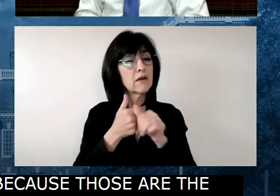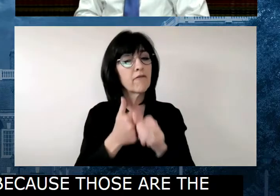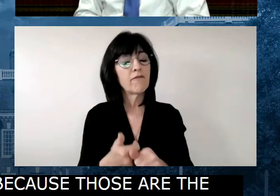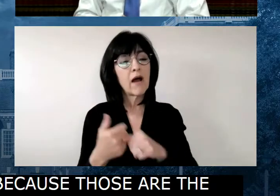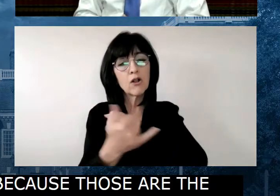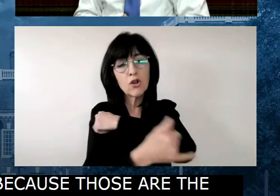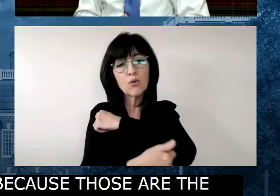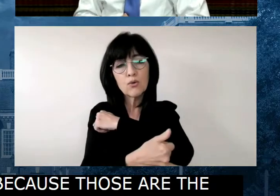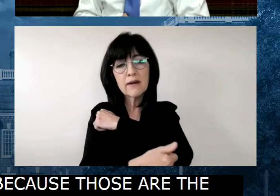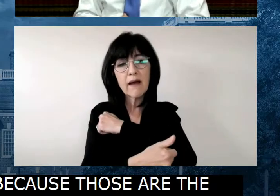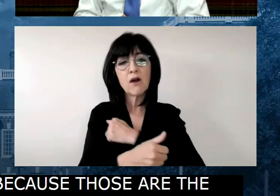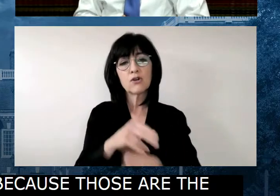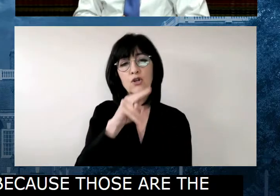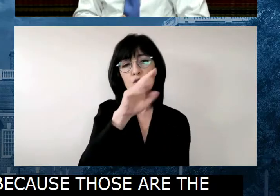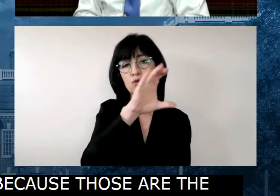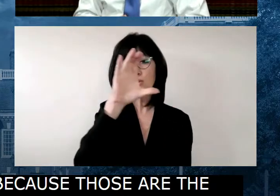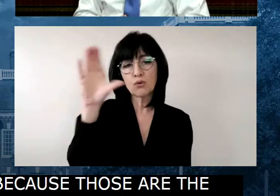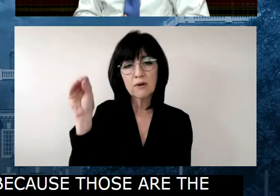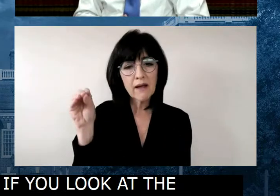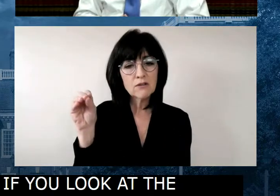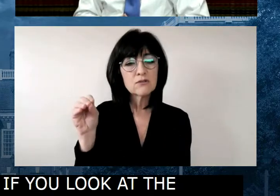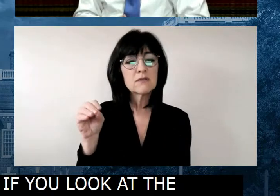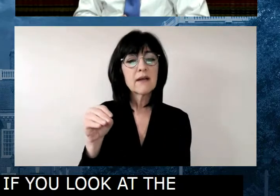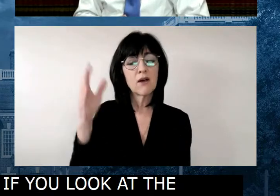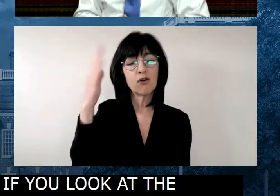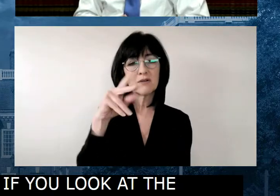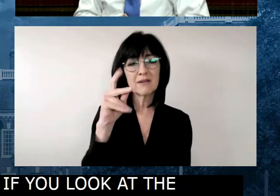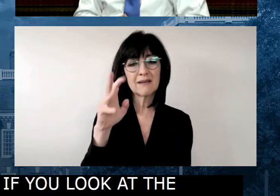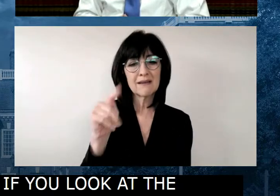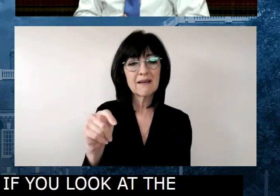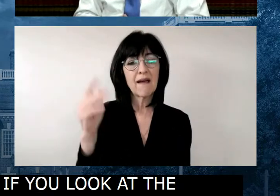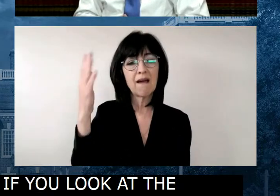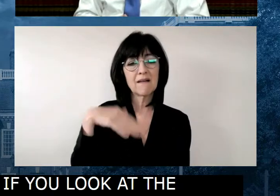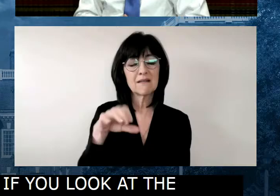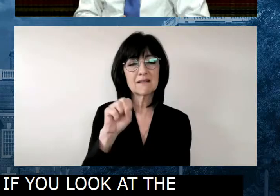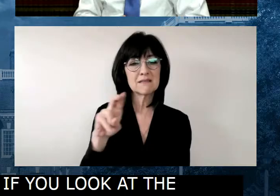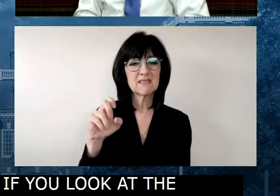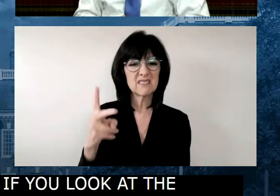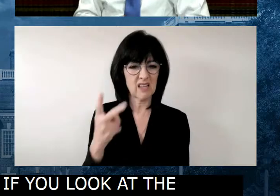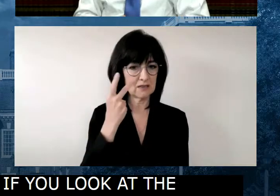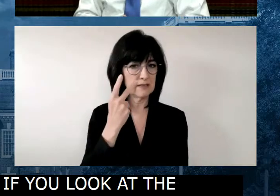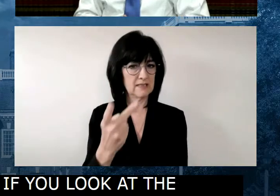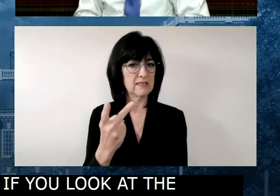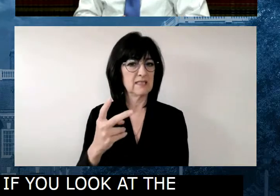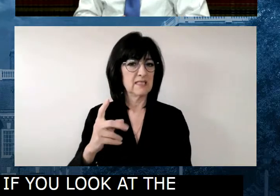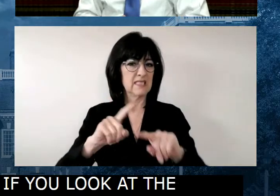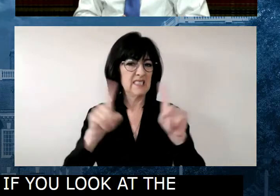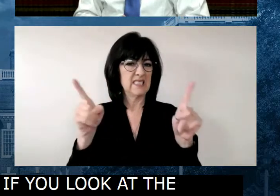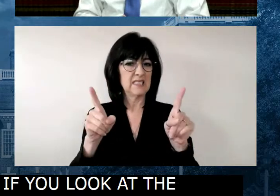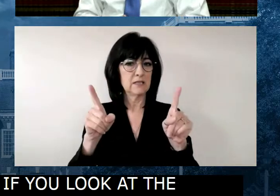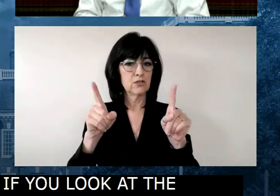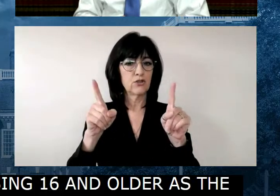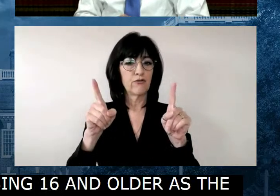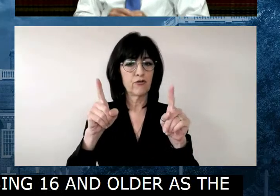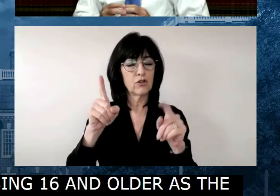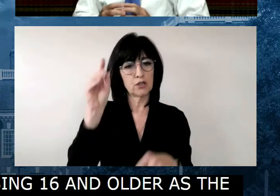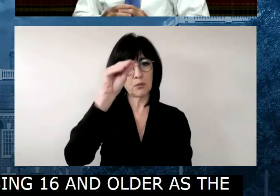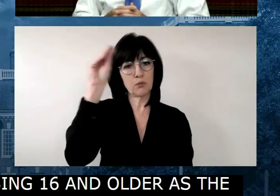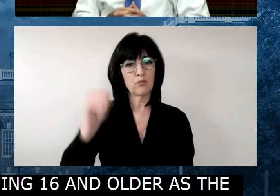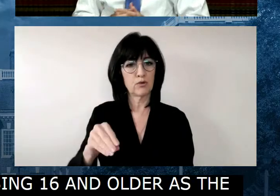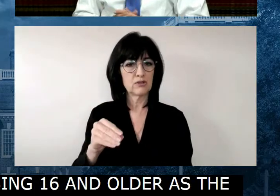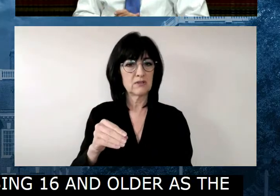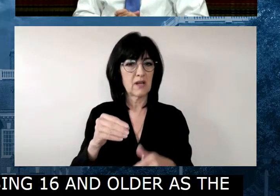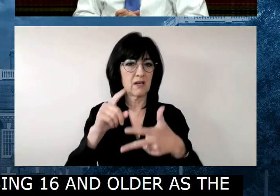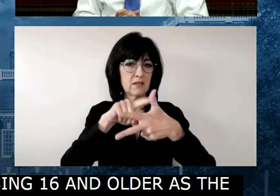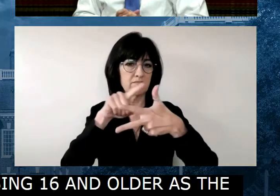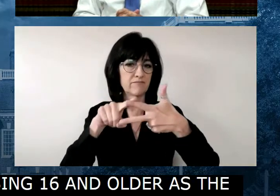the eligible population, you can see the difference of vaccination rates by county. Sussex County residents